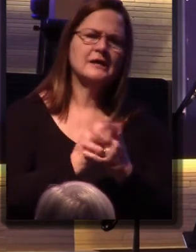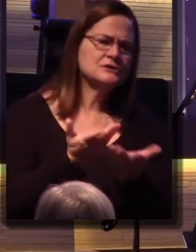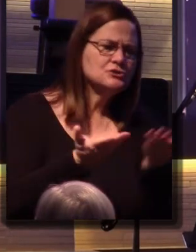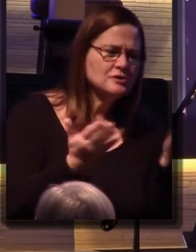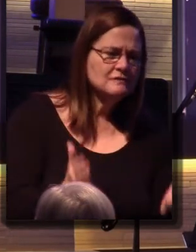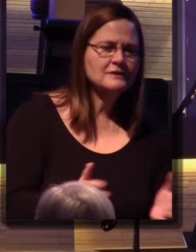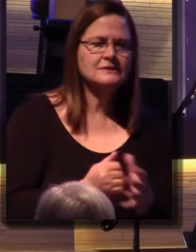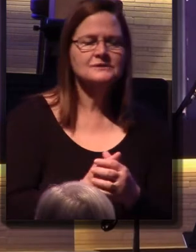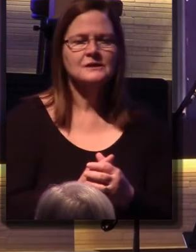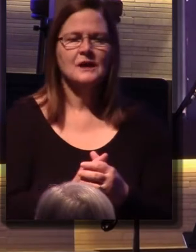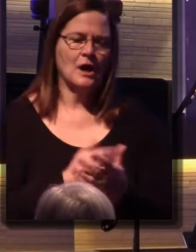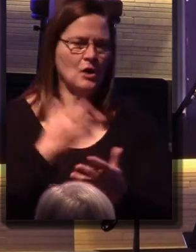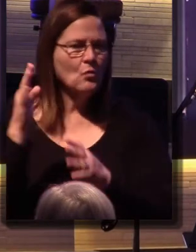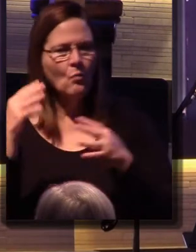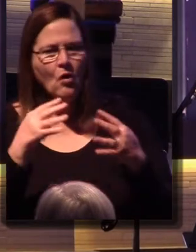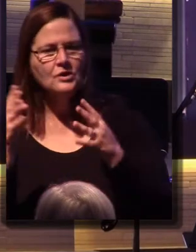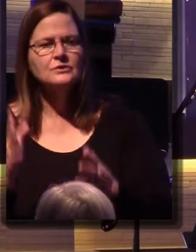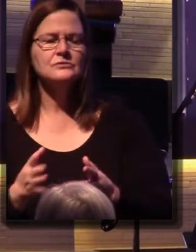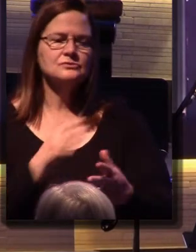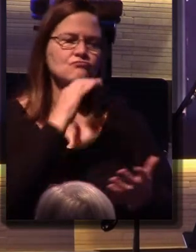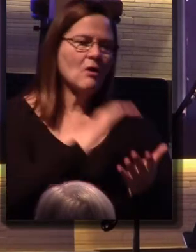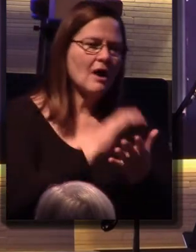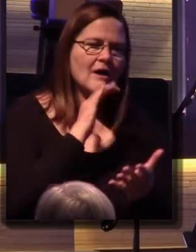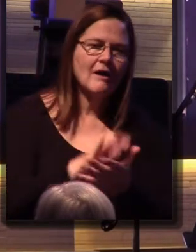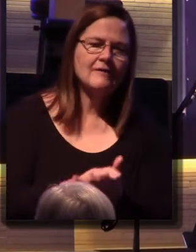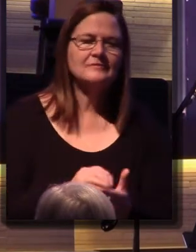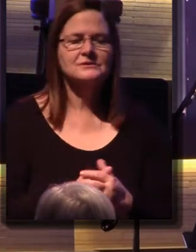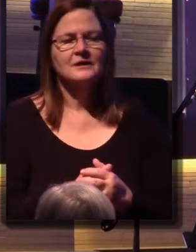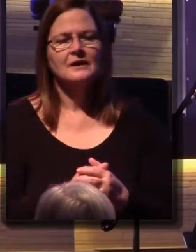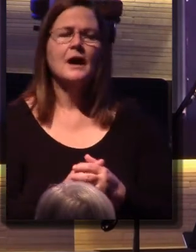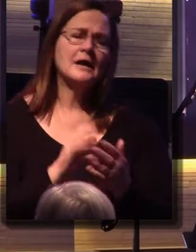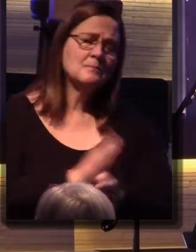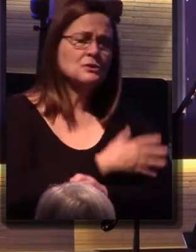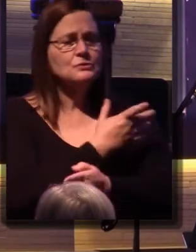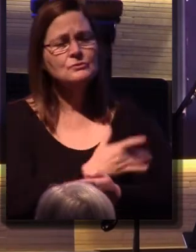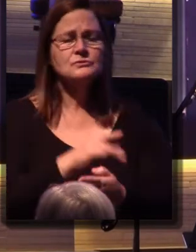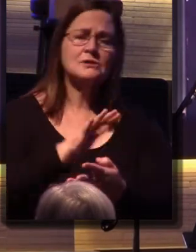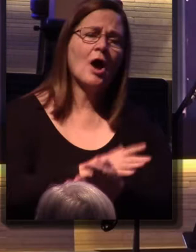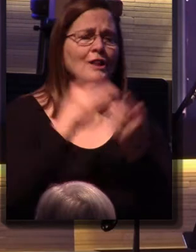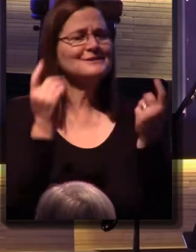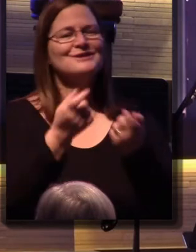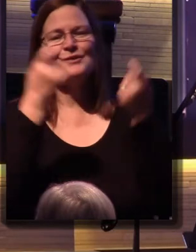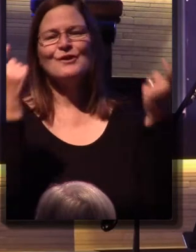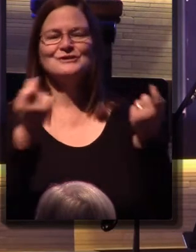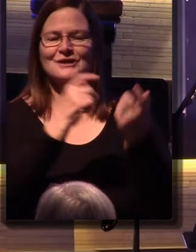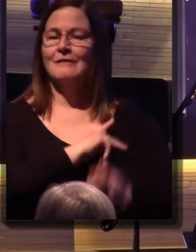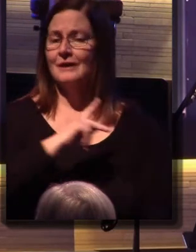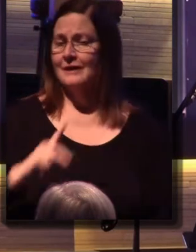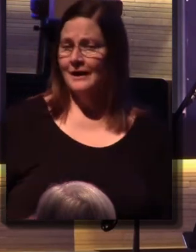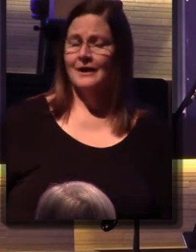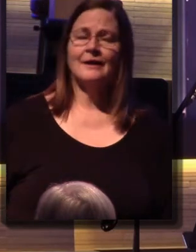by, you know, servants and warriors and wives and music playing, all